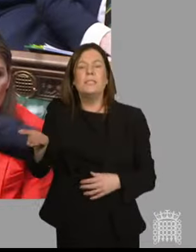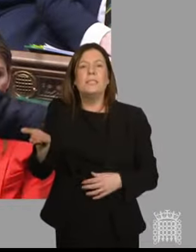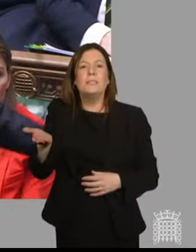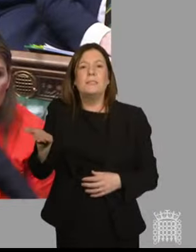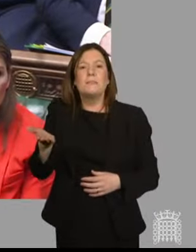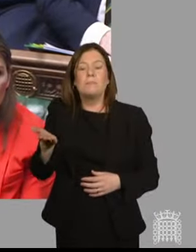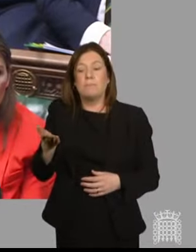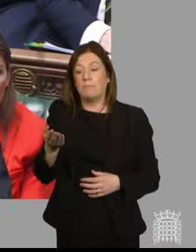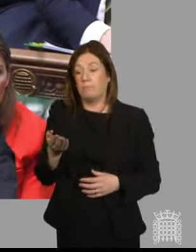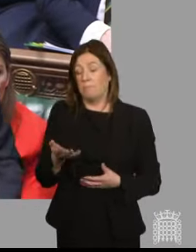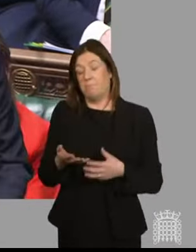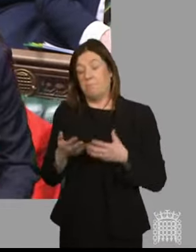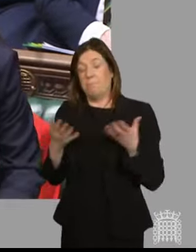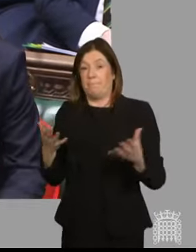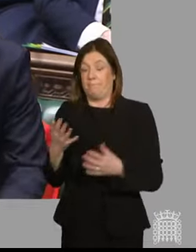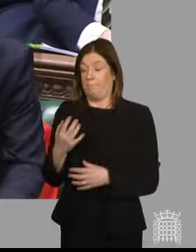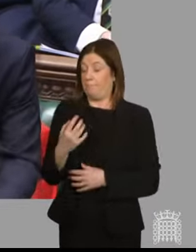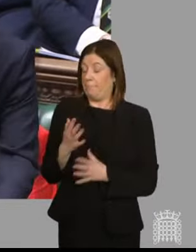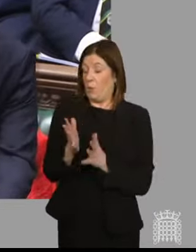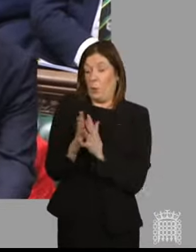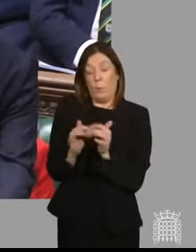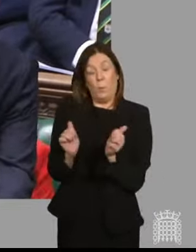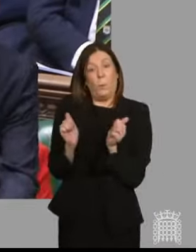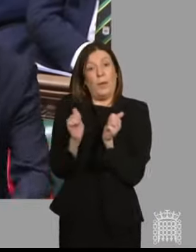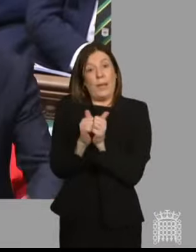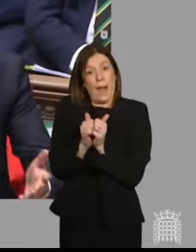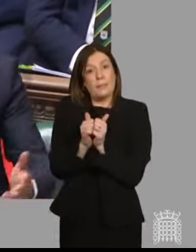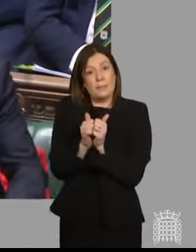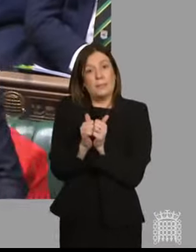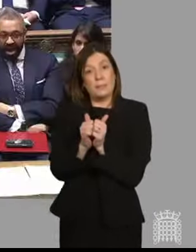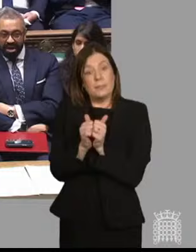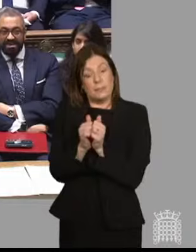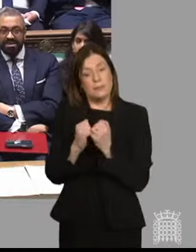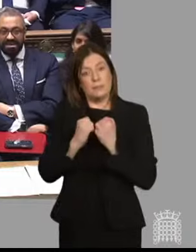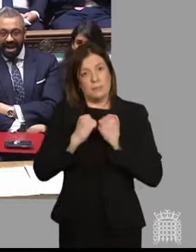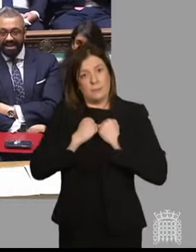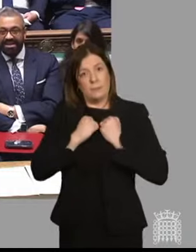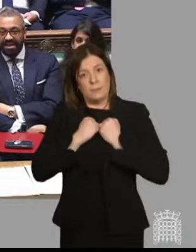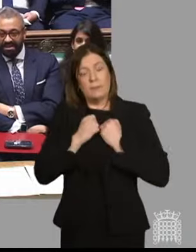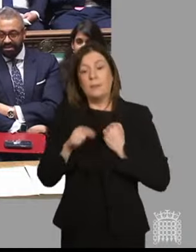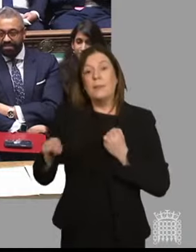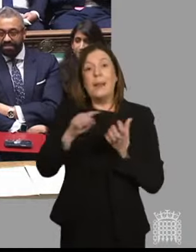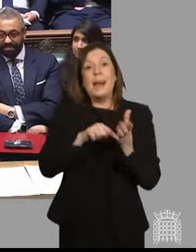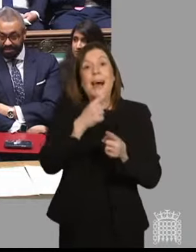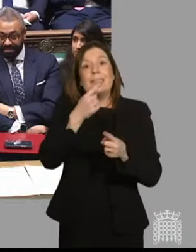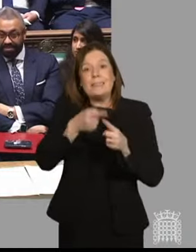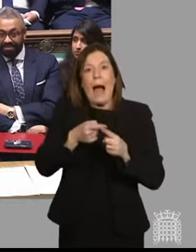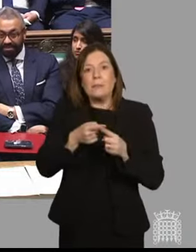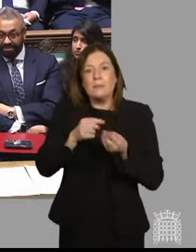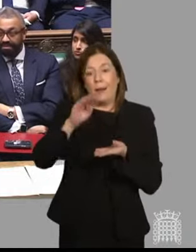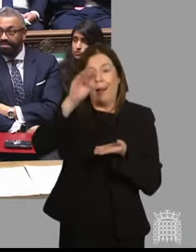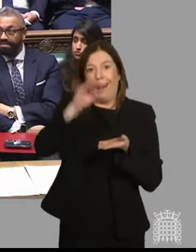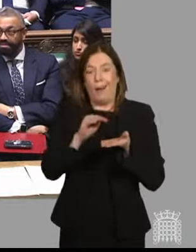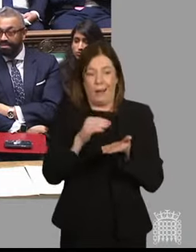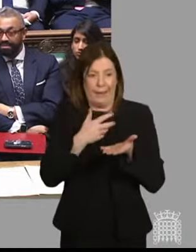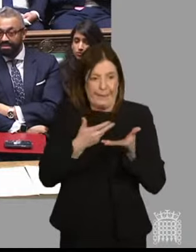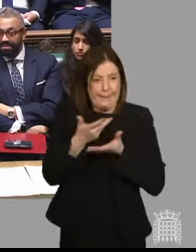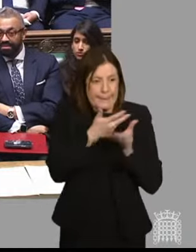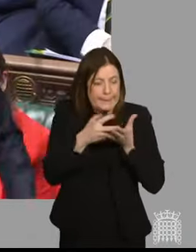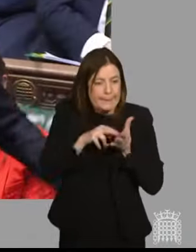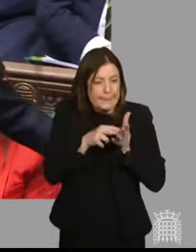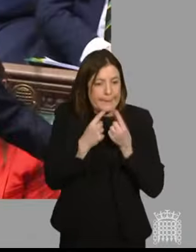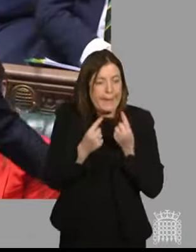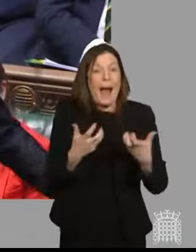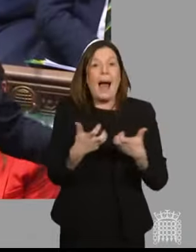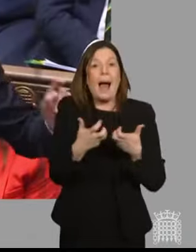we're delivering on our plan to cut people's taxes, Mr. Speaker. He doesn't have a plan. We've got a plan to stop the boats. He doesn't have a plan.